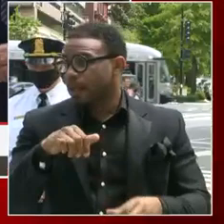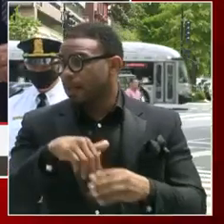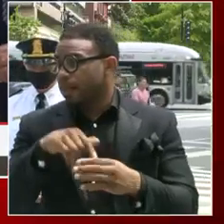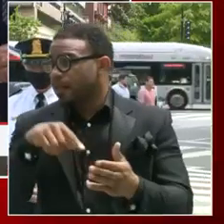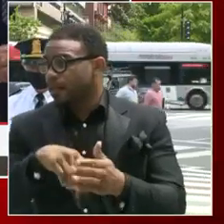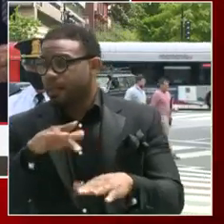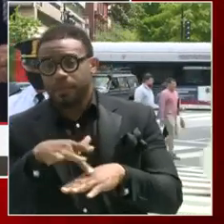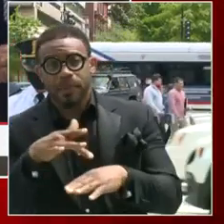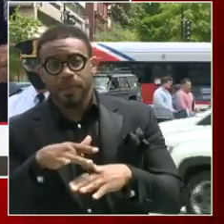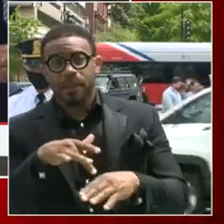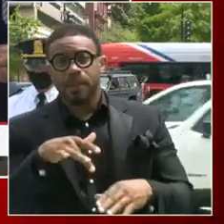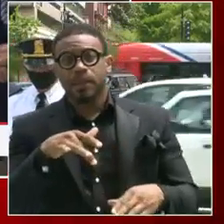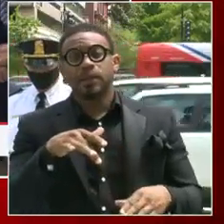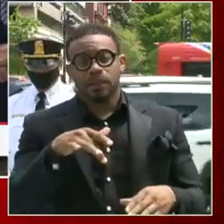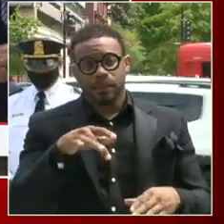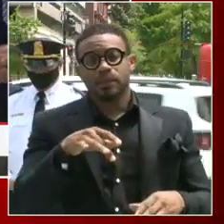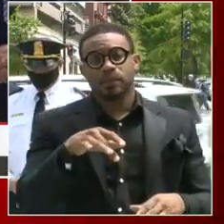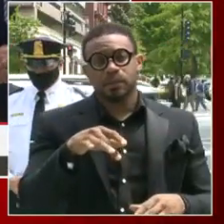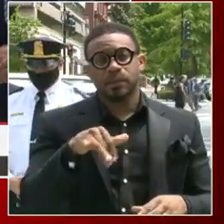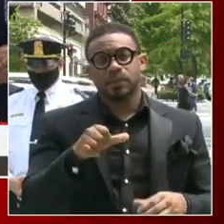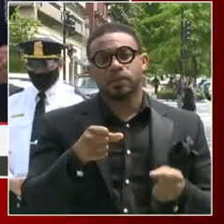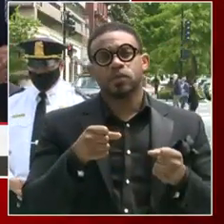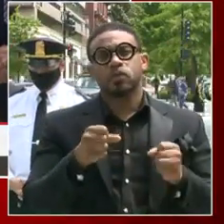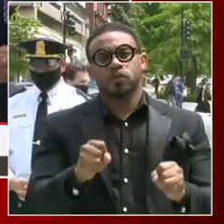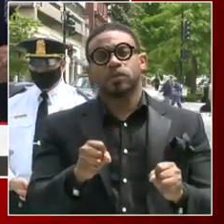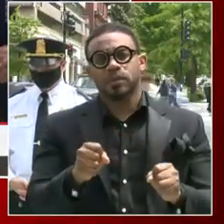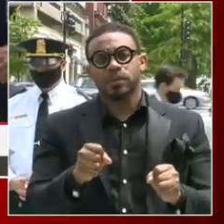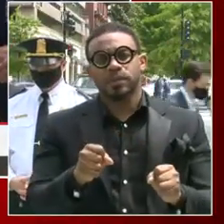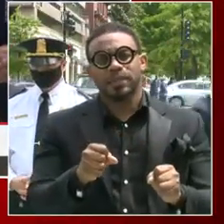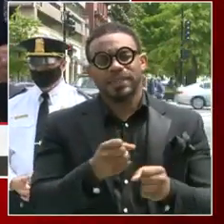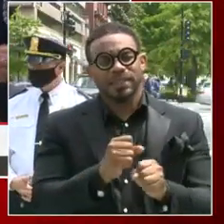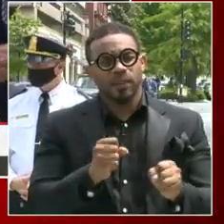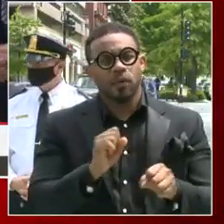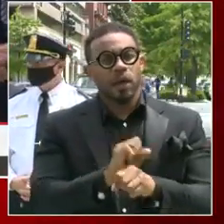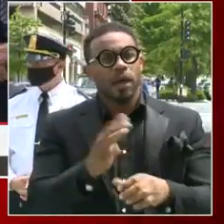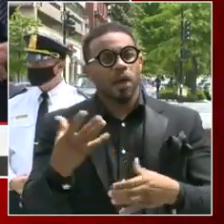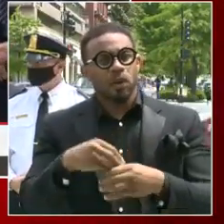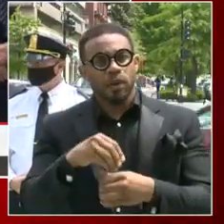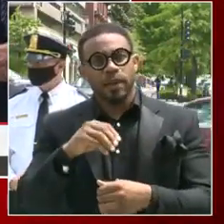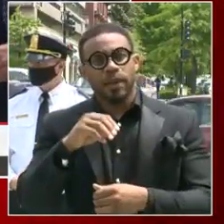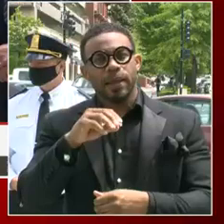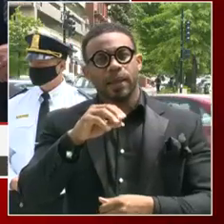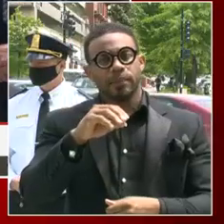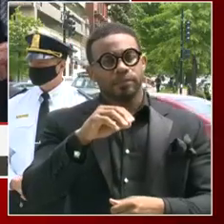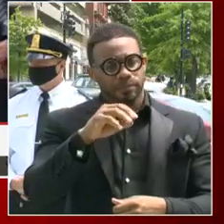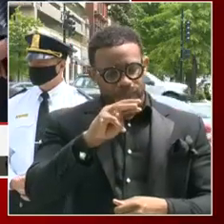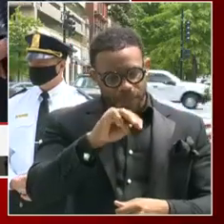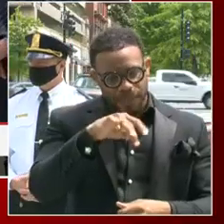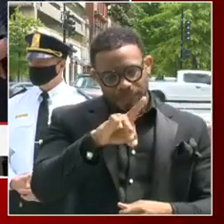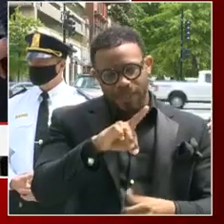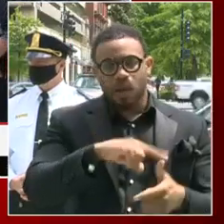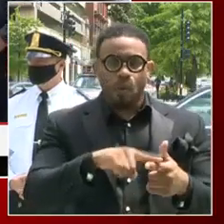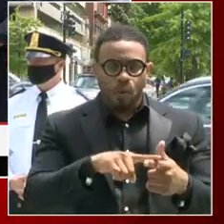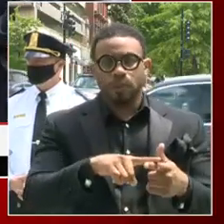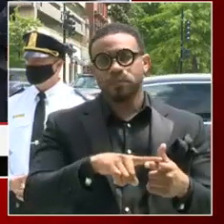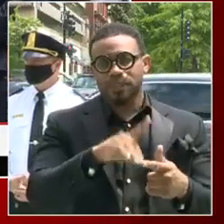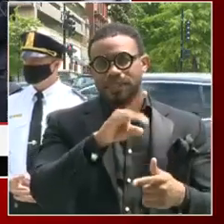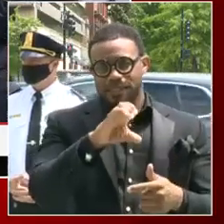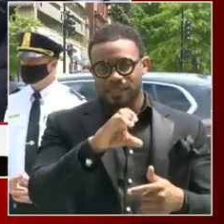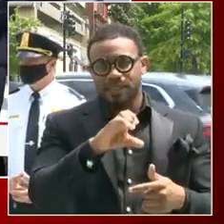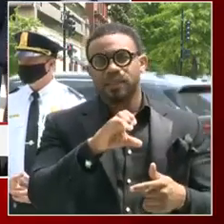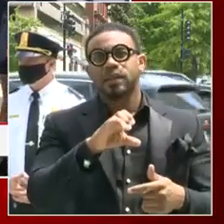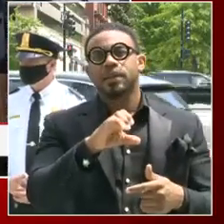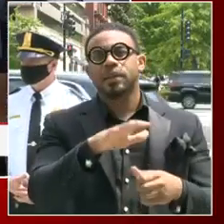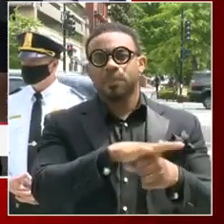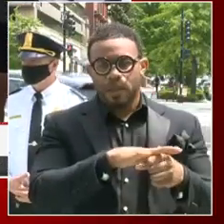this Safe Streets work, including the Metropolitan Police Department, the Department of